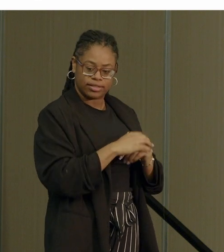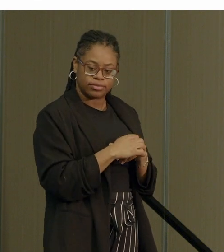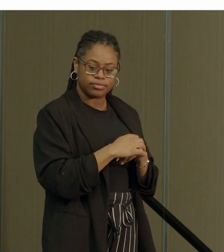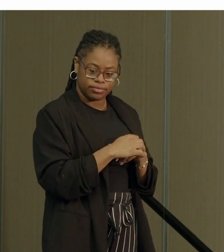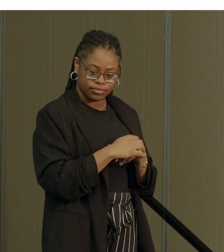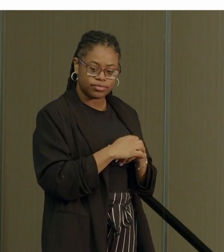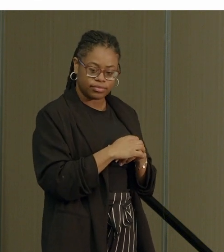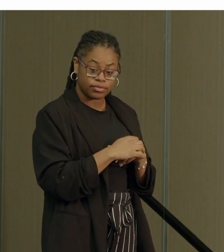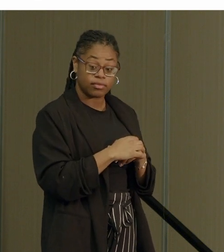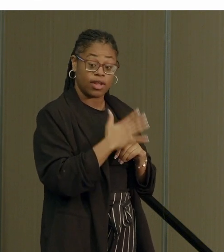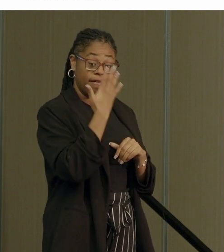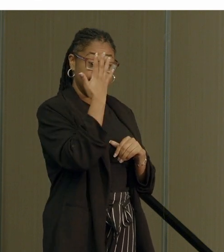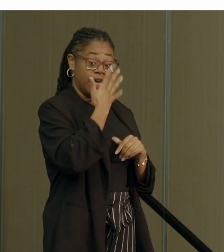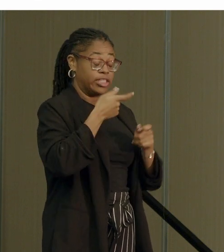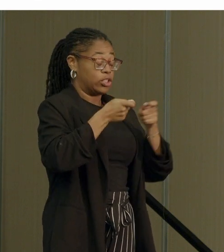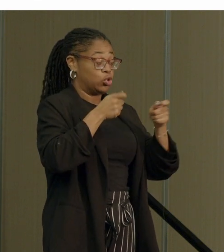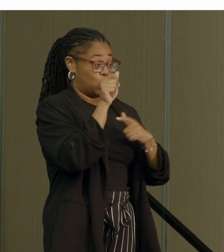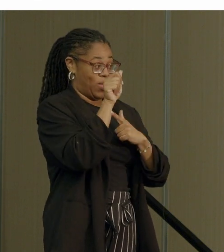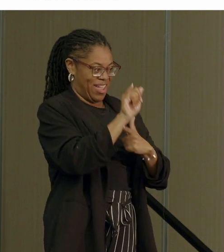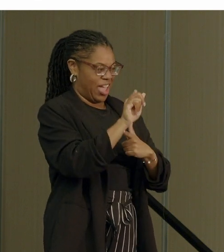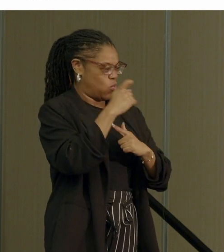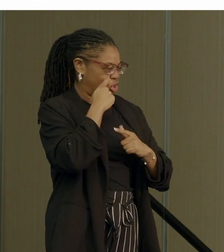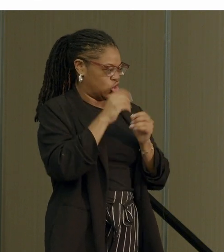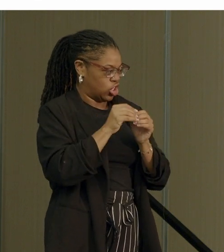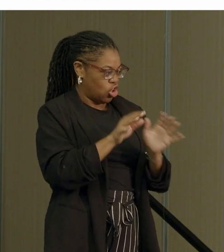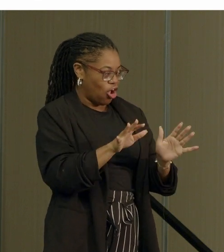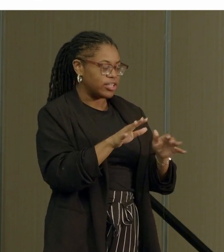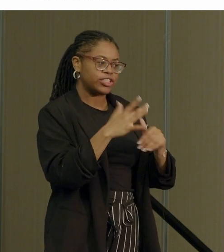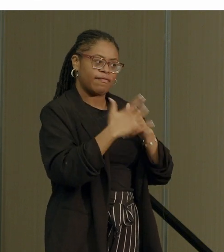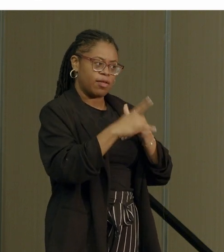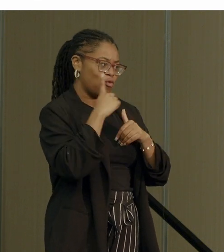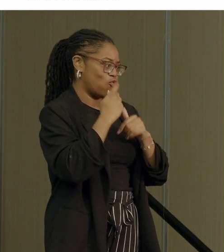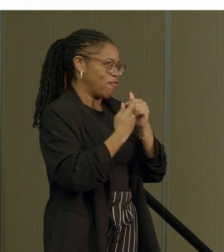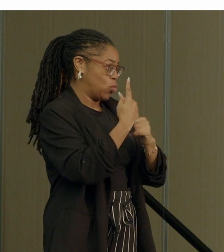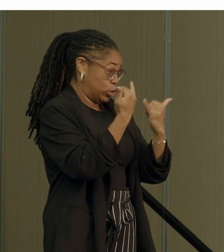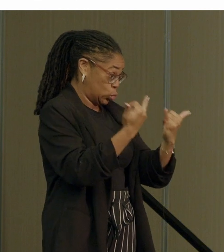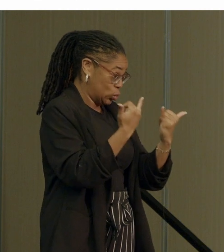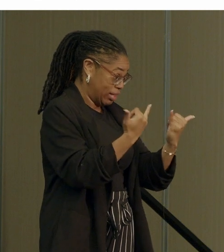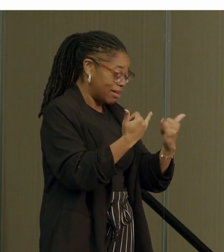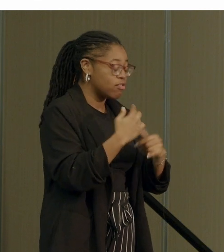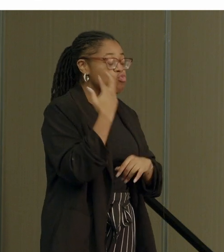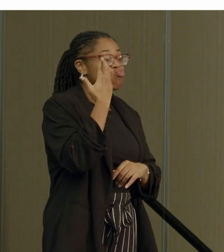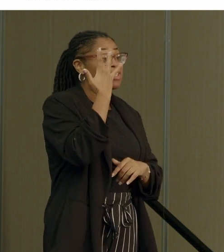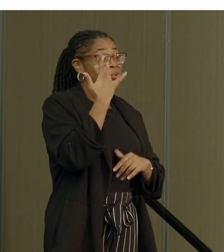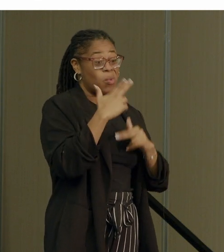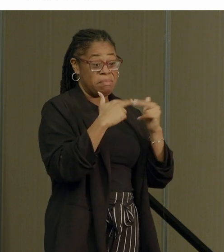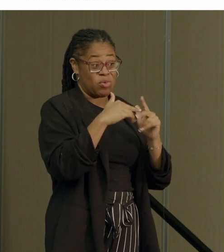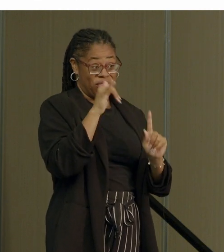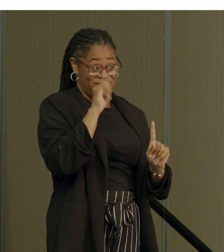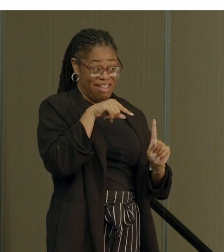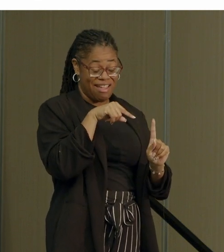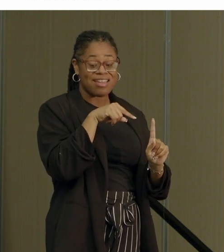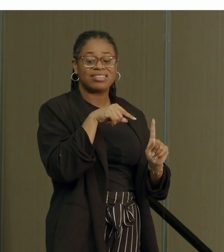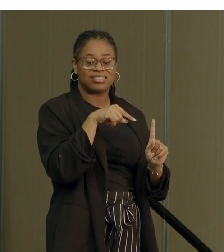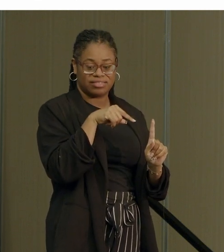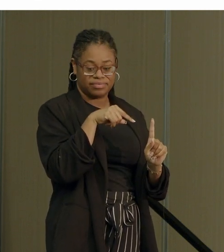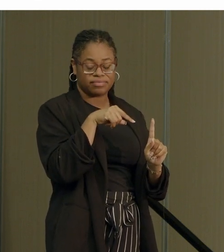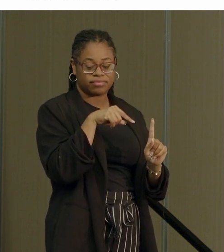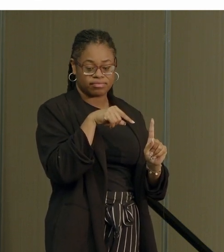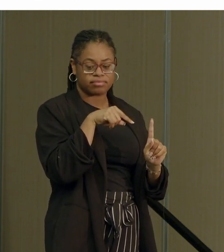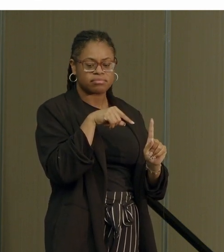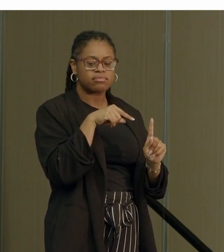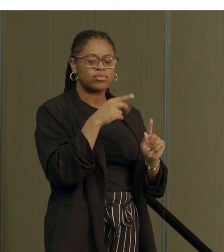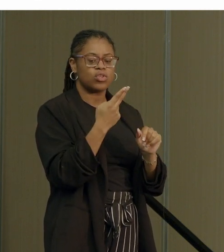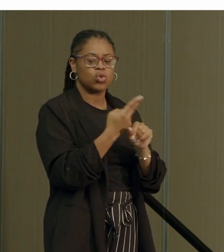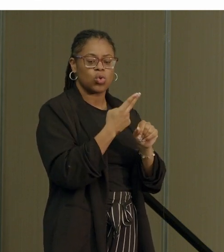So Face Control AI is something that we've launched. It's available for everyone today. The reason we built this is